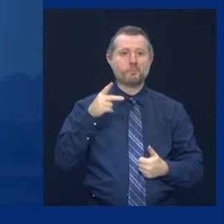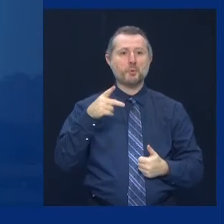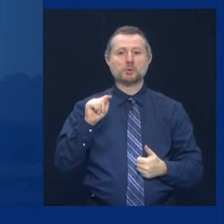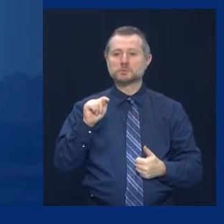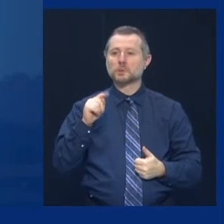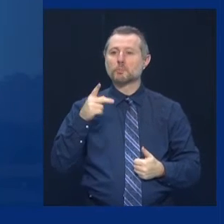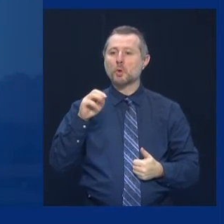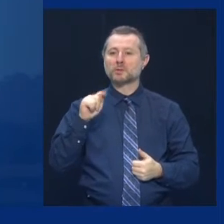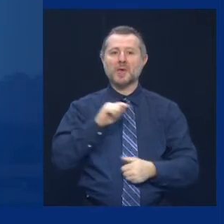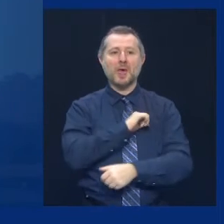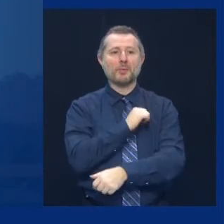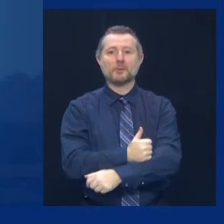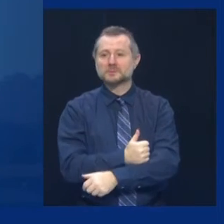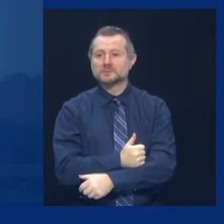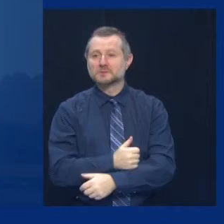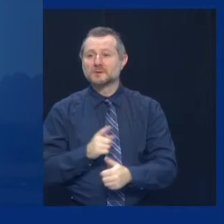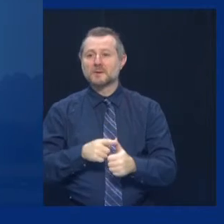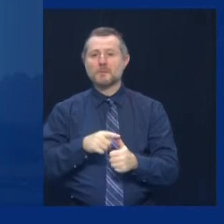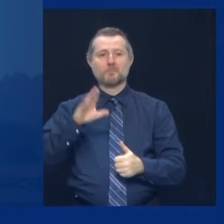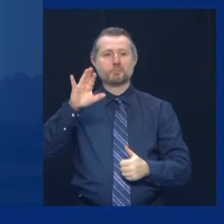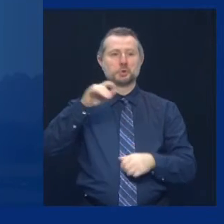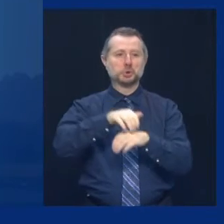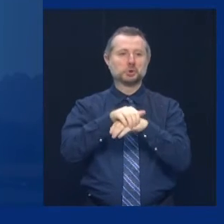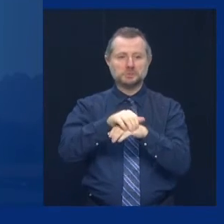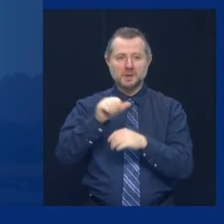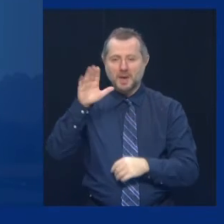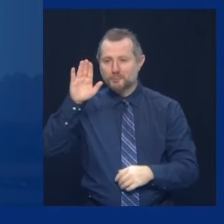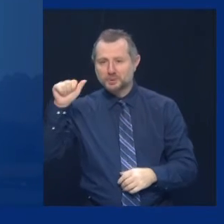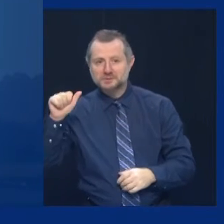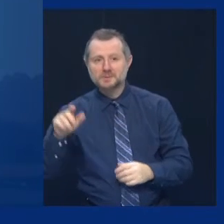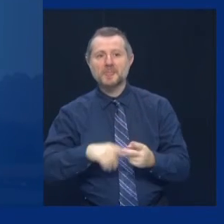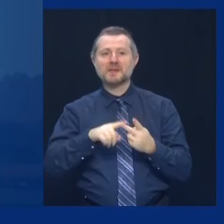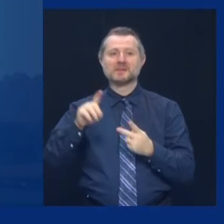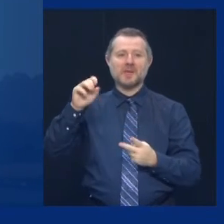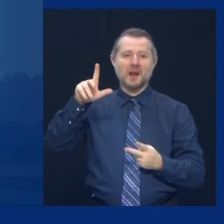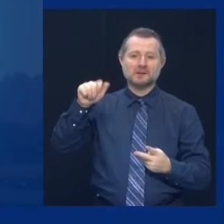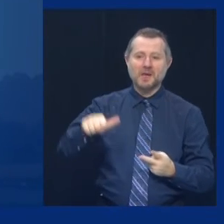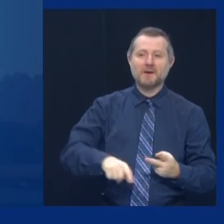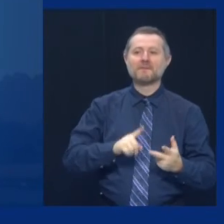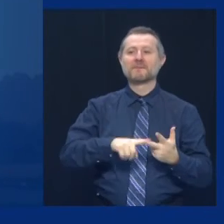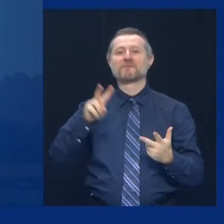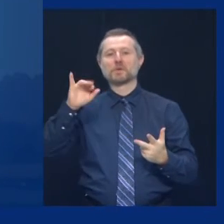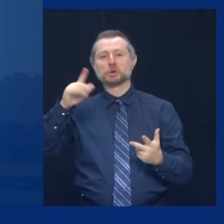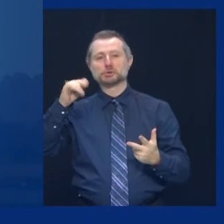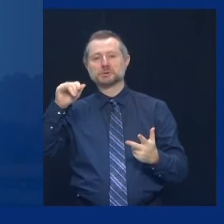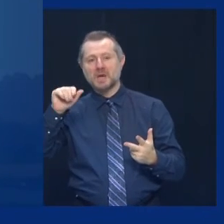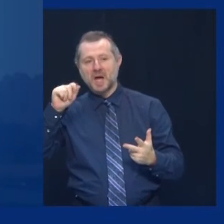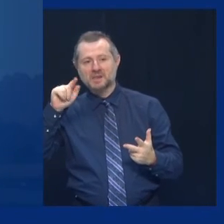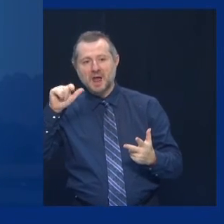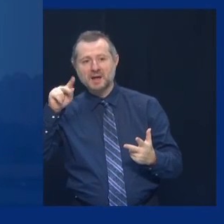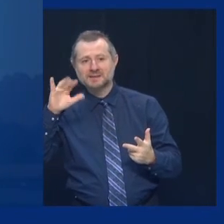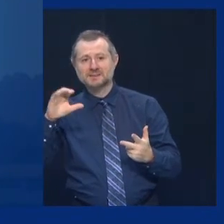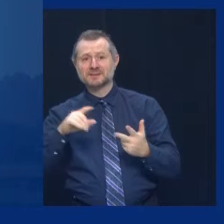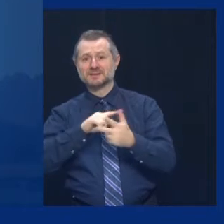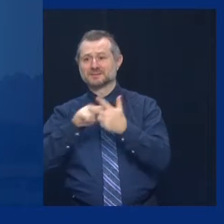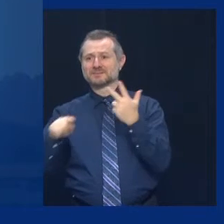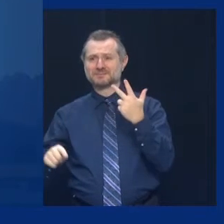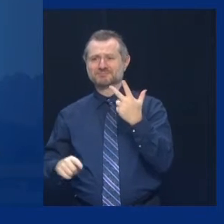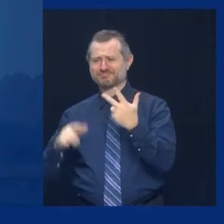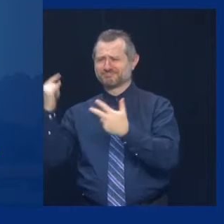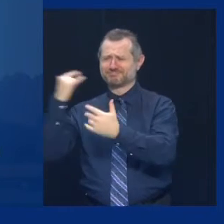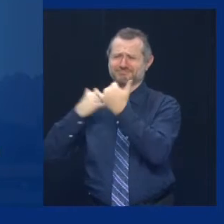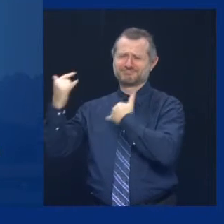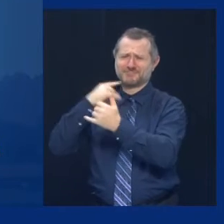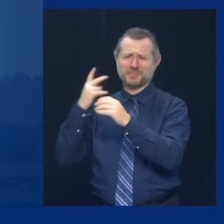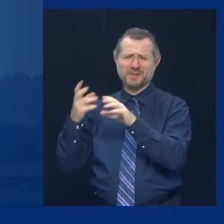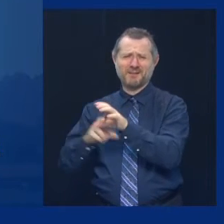3 airlines are British Airways, Delta, and Virgin Atlantic. They daily are bringing several thousand